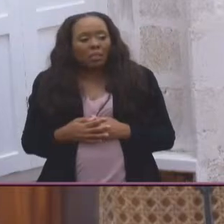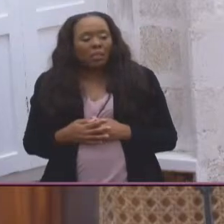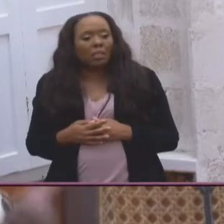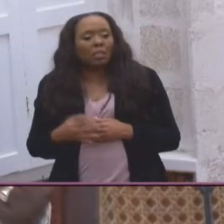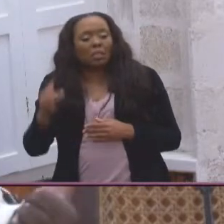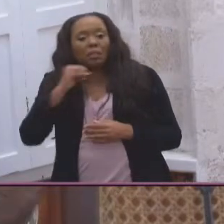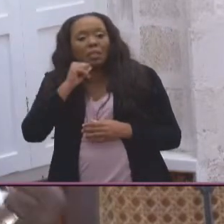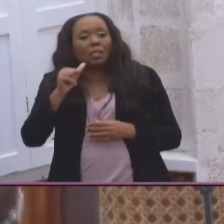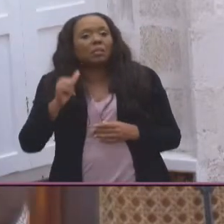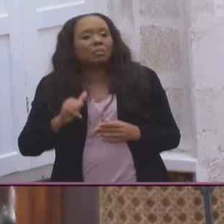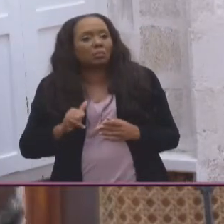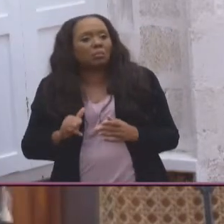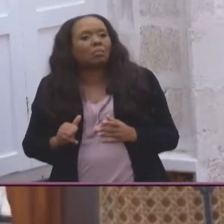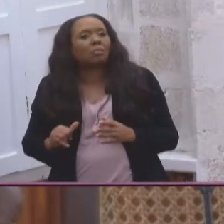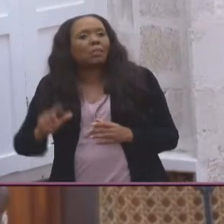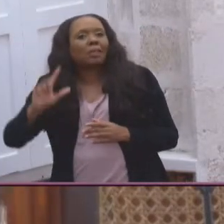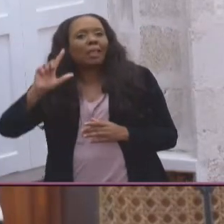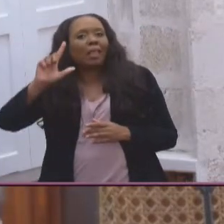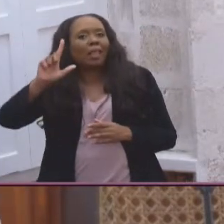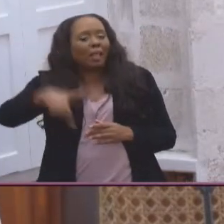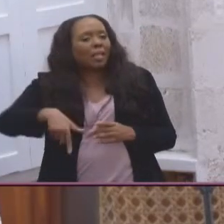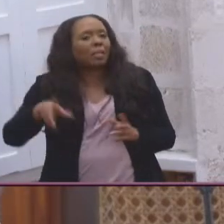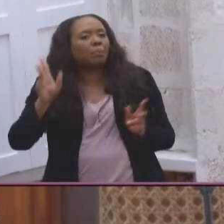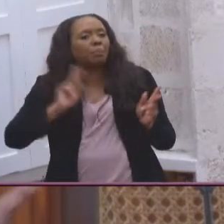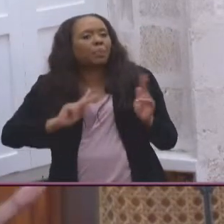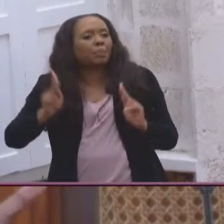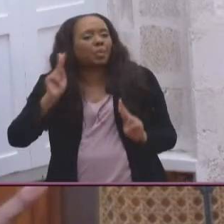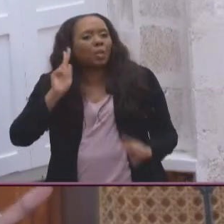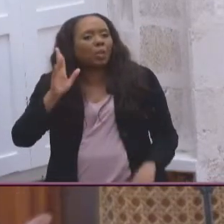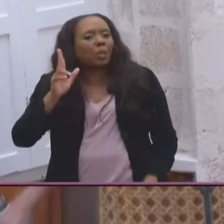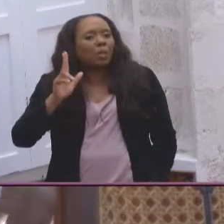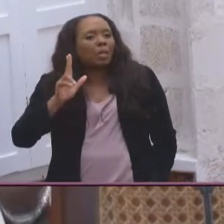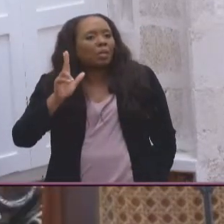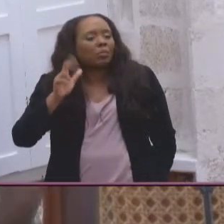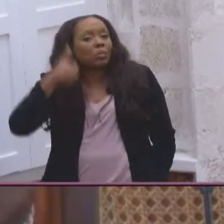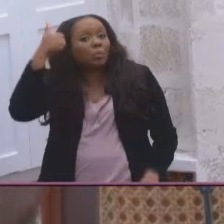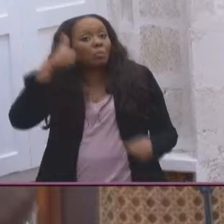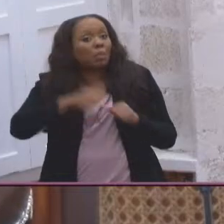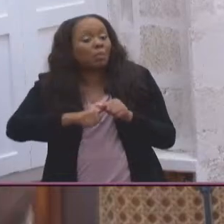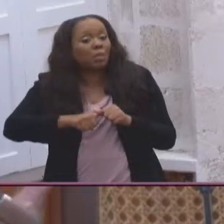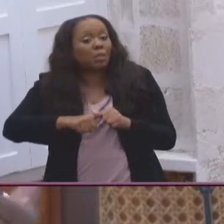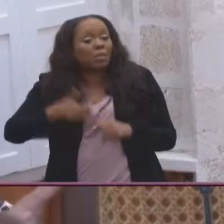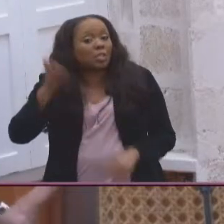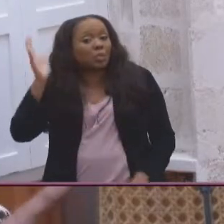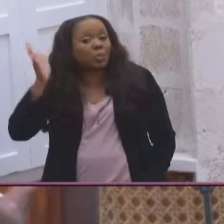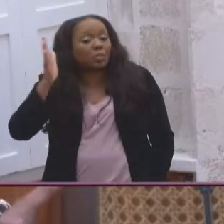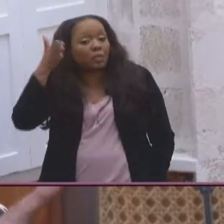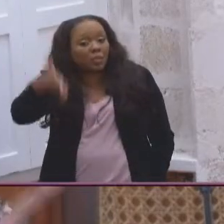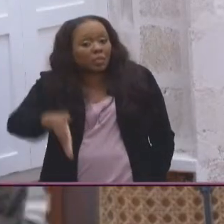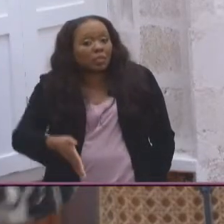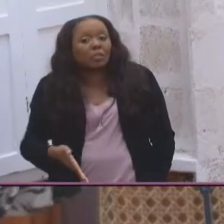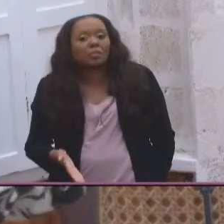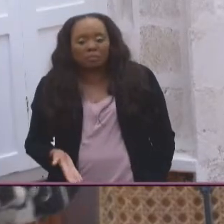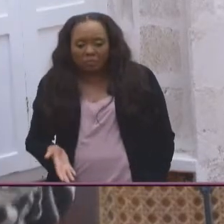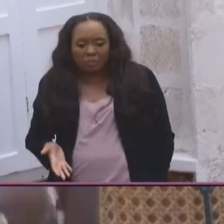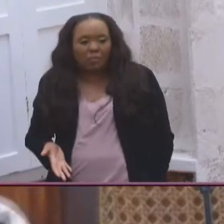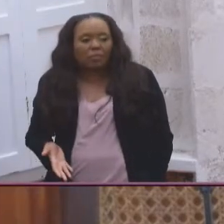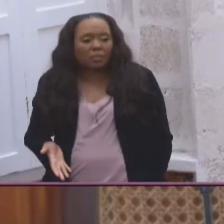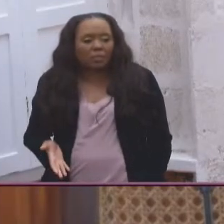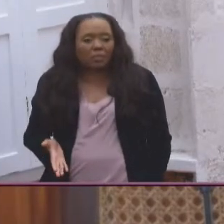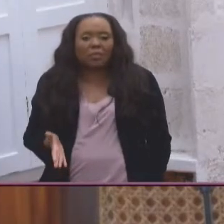us. Somebody will be able to pull that speech in the future, and when the same problem occurs, ask